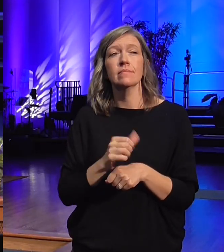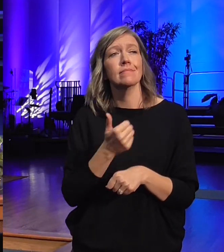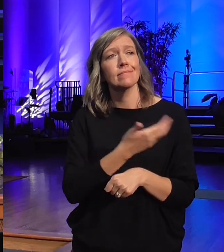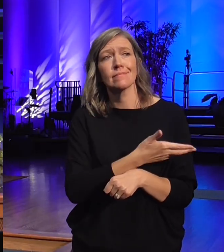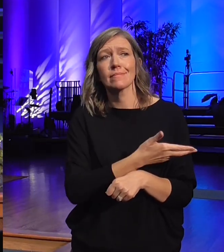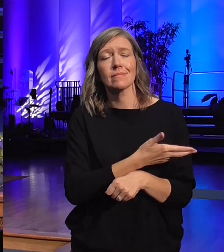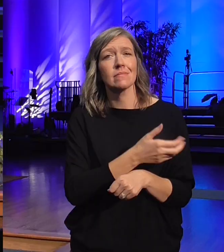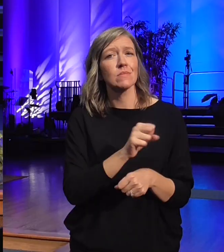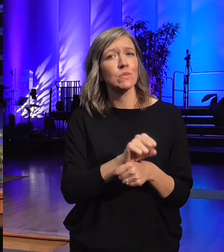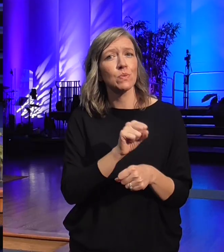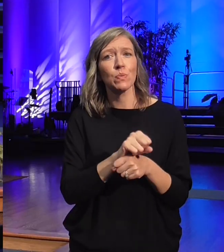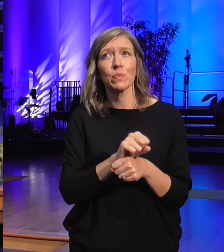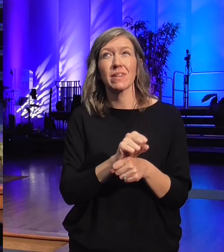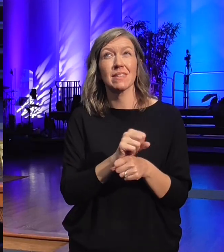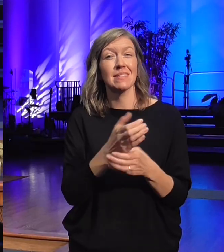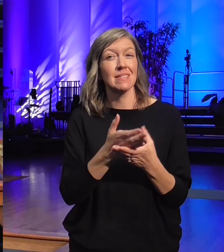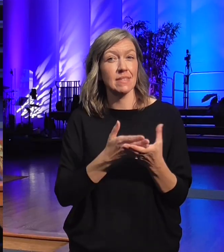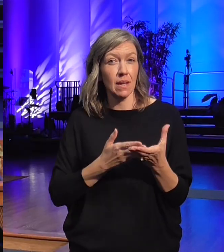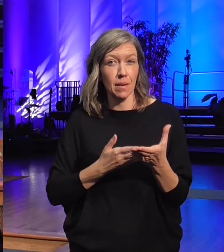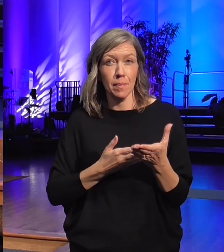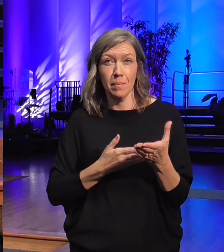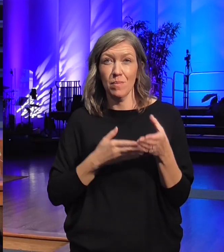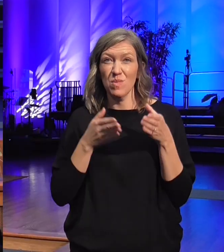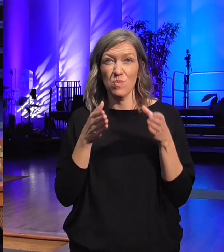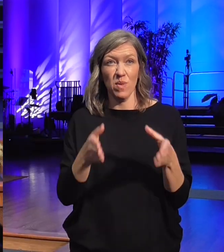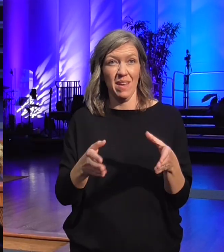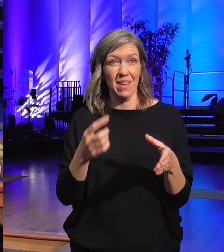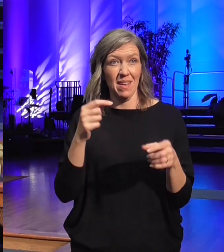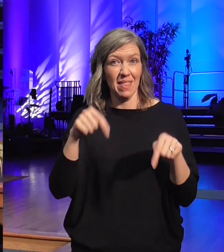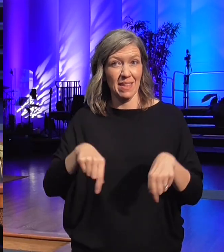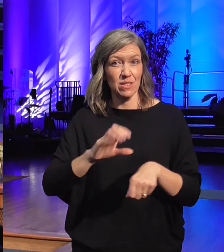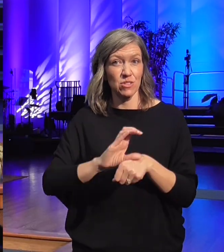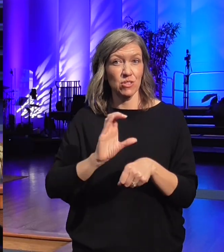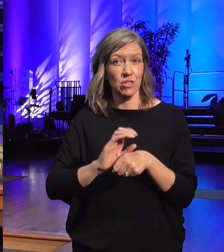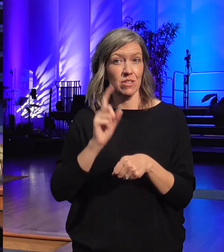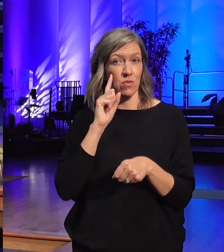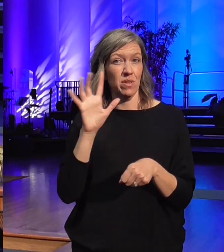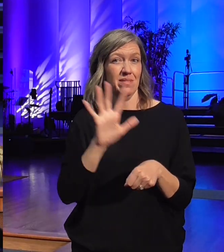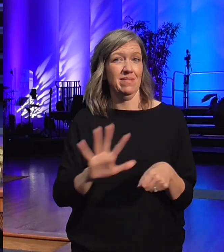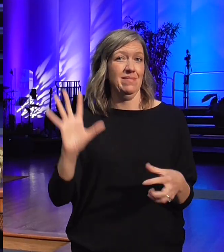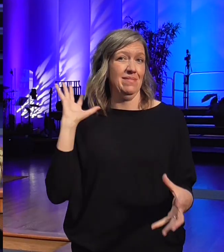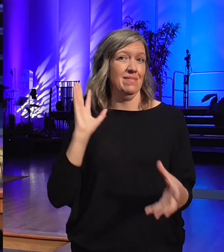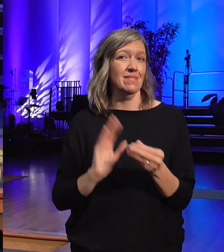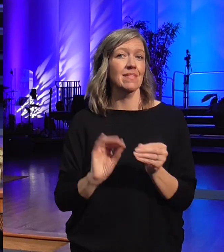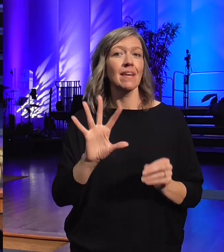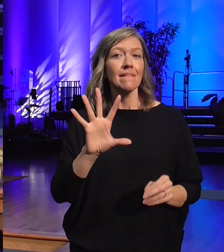has worked in some shape or form for Mile High Church for nearly 50 years.